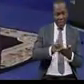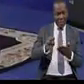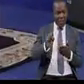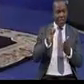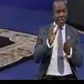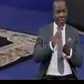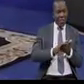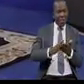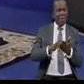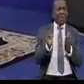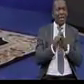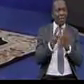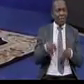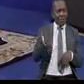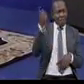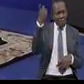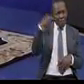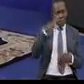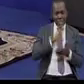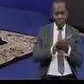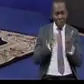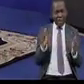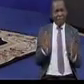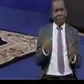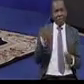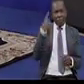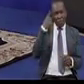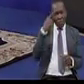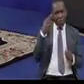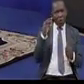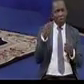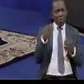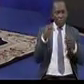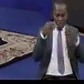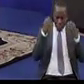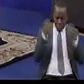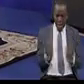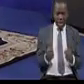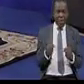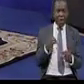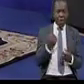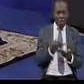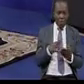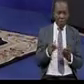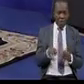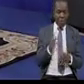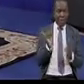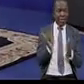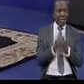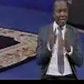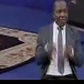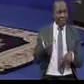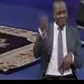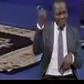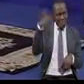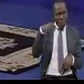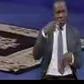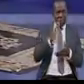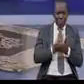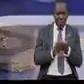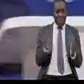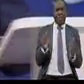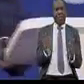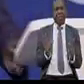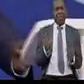cometh to God for power in the Holy Ghost, he must believe. He cometh to God for renewal every